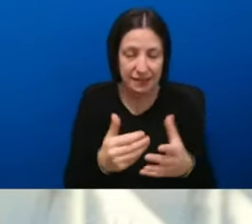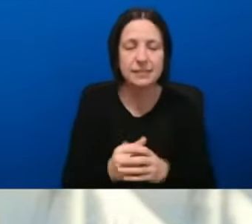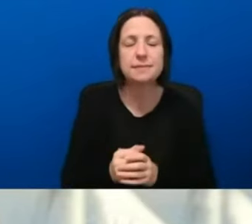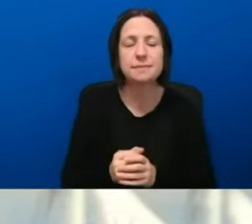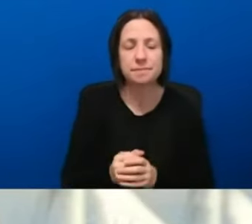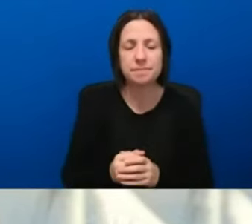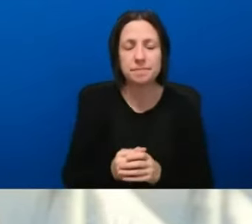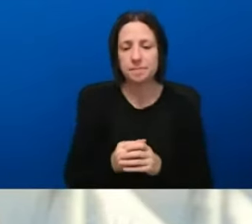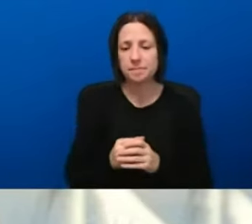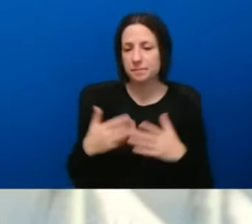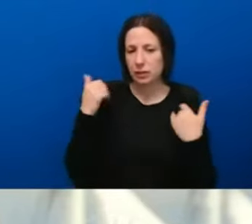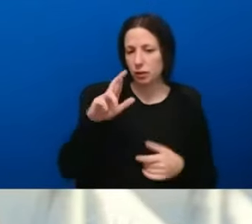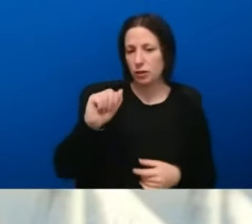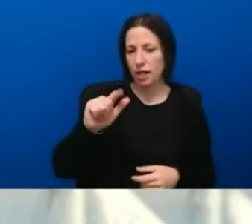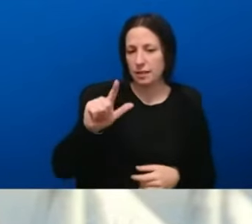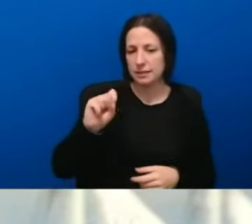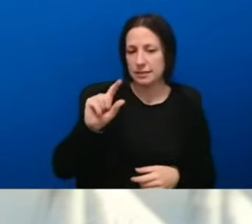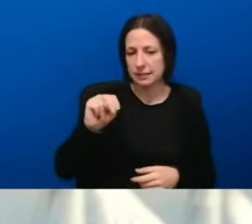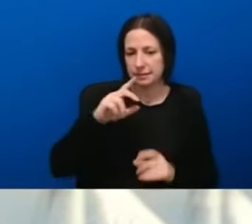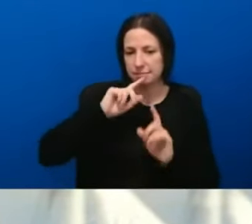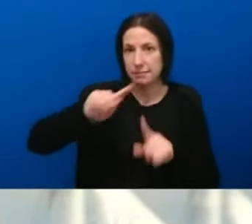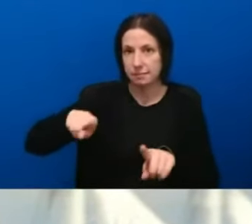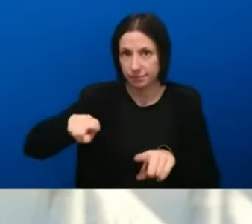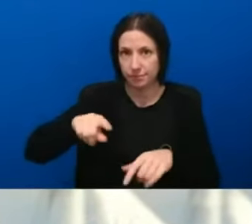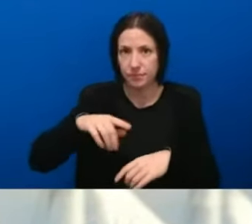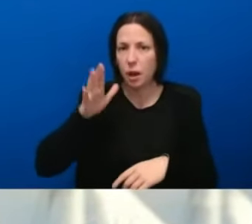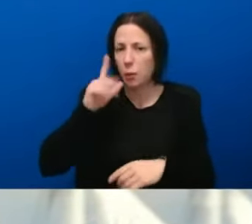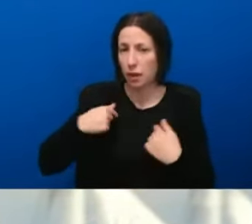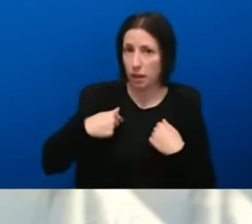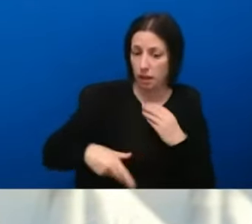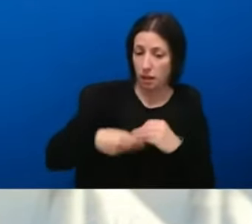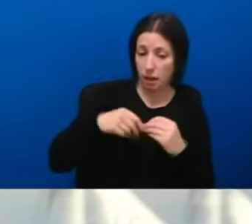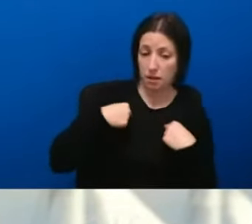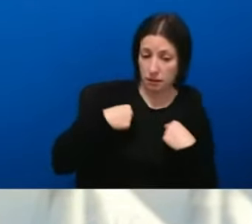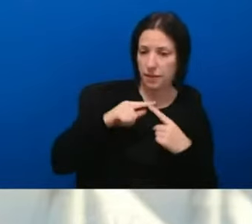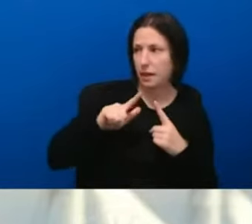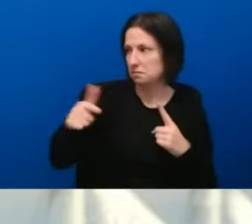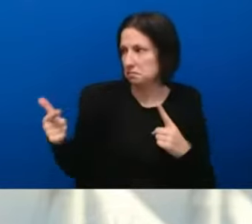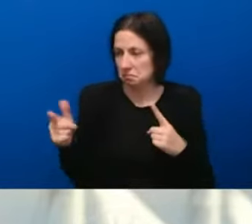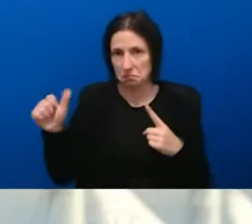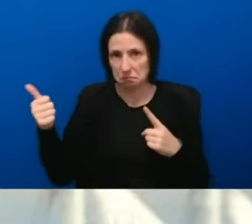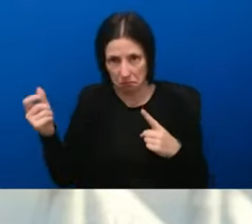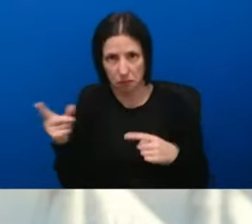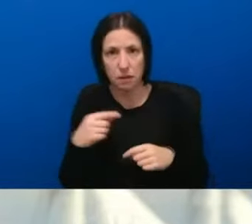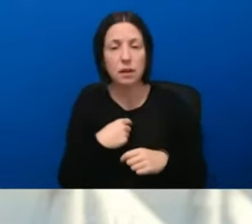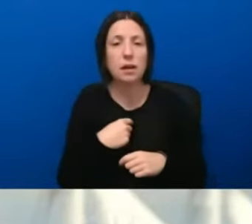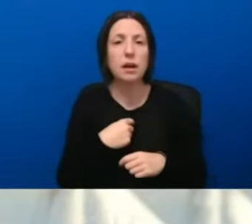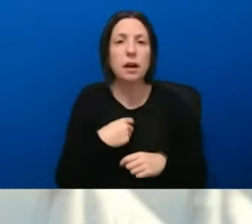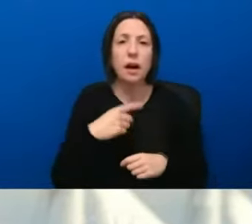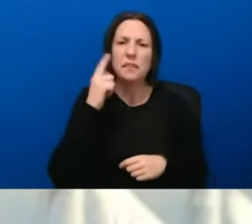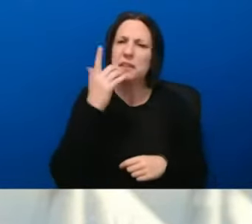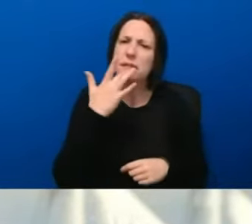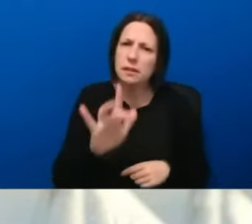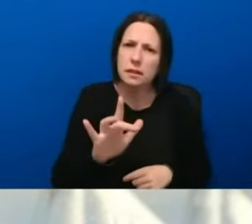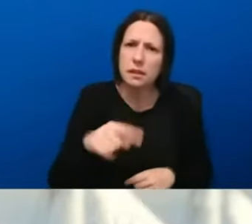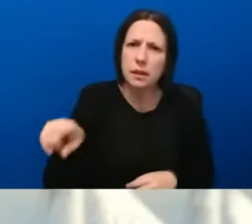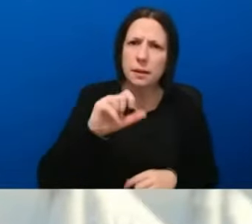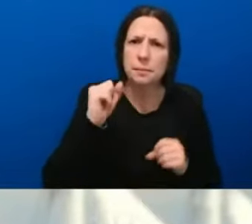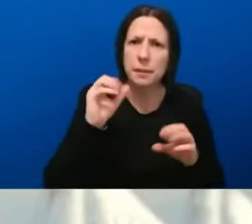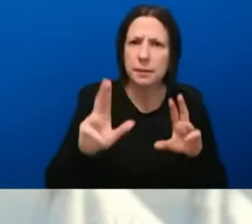Let me begin an answer, and then I'll ask Connie to give the specific statistics. I think we've been very fortunate in that many people in the